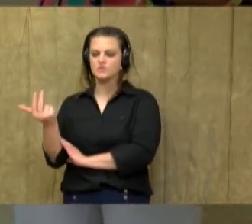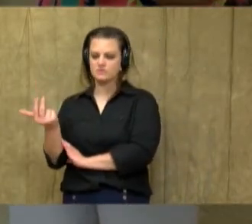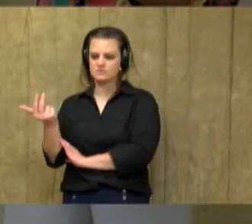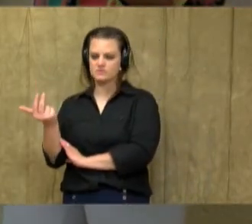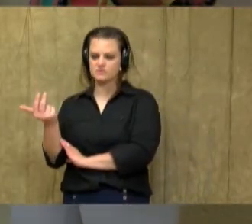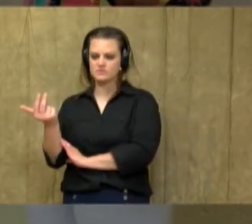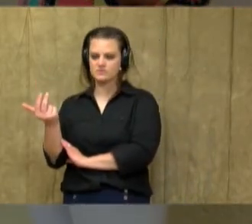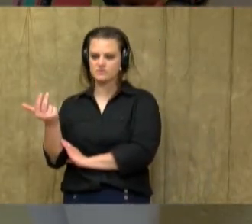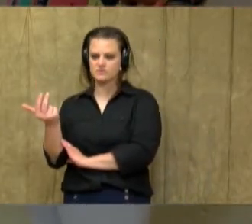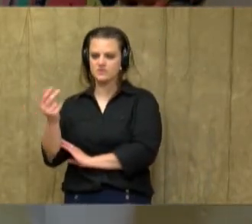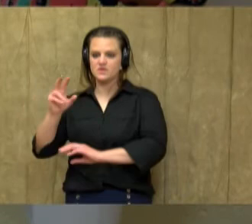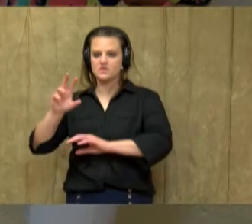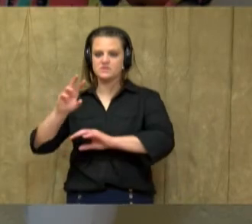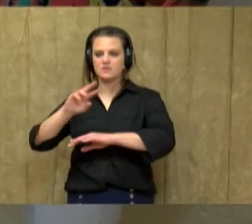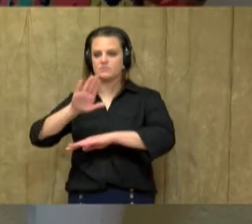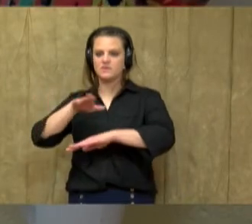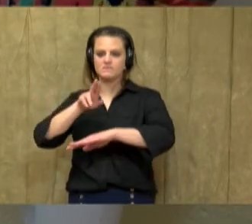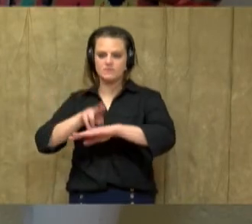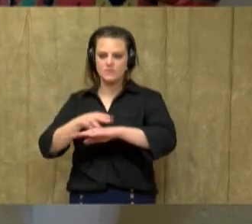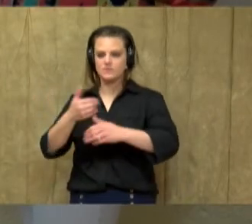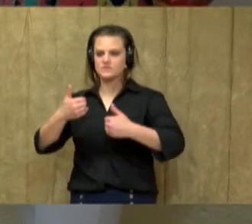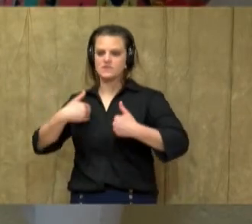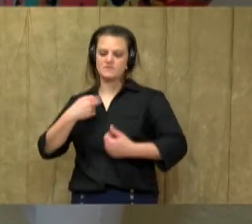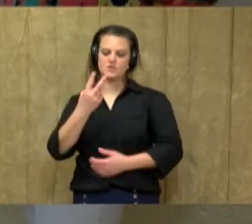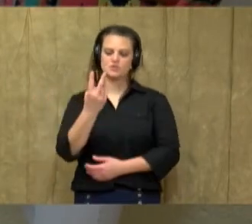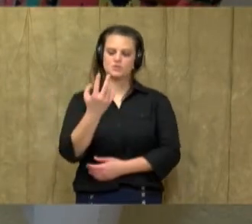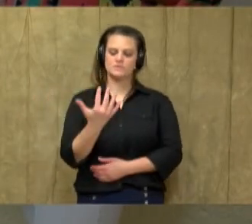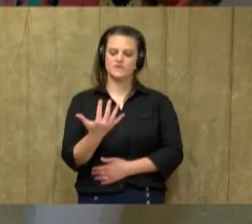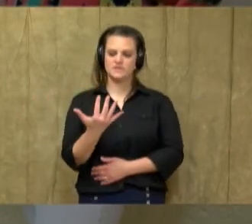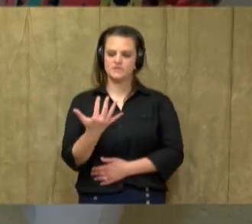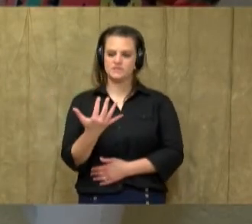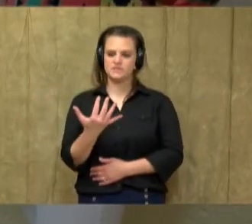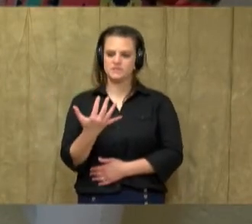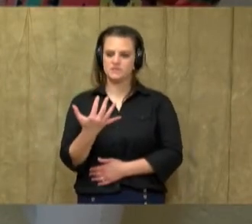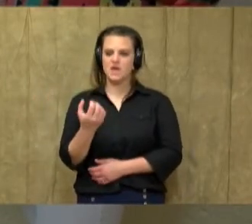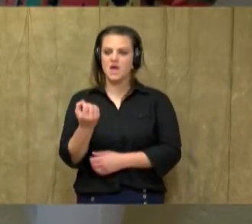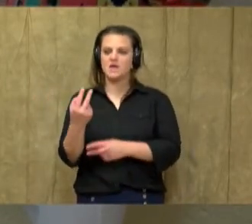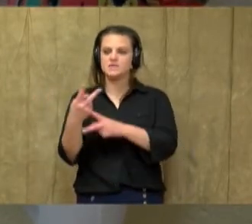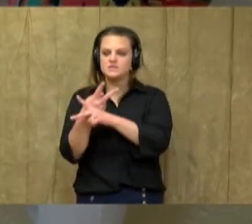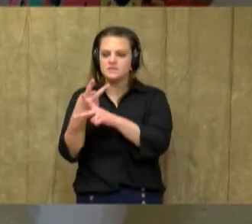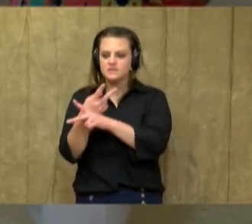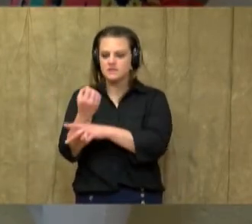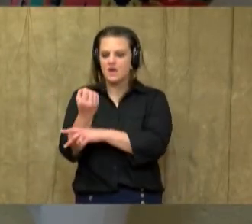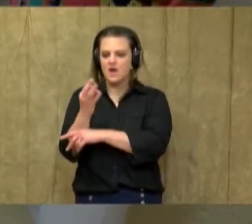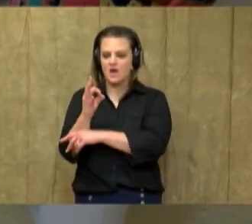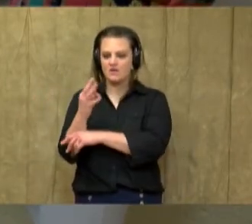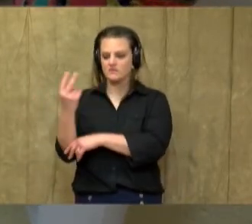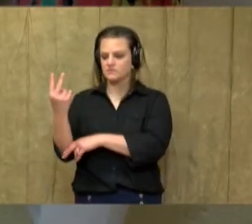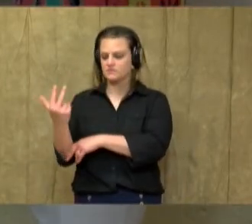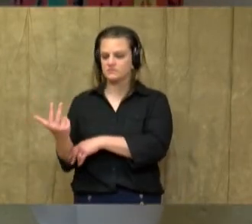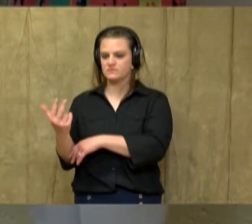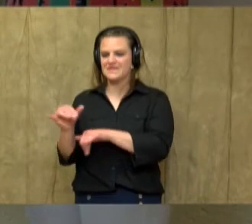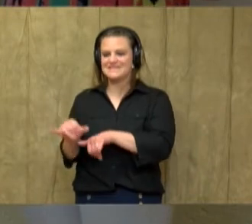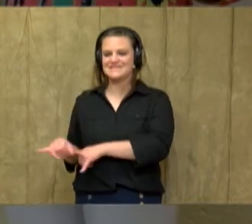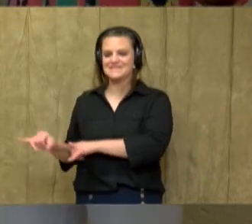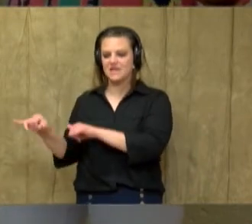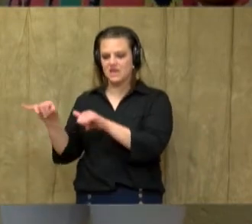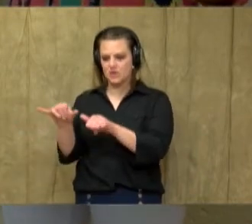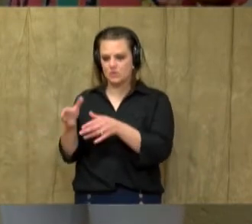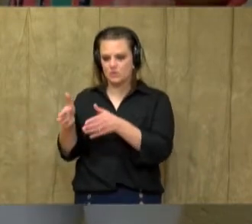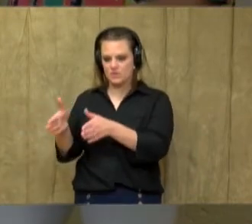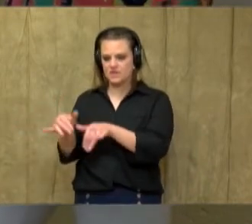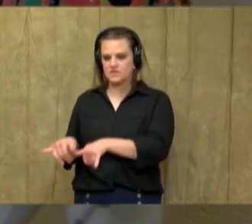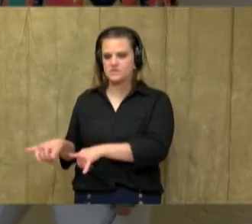2/3. Now, of course, our standard is 2/5 of, that means to multiply, right, 2/3. That's our standard